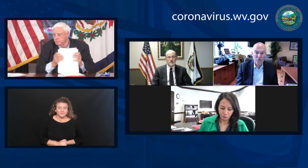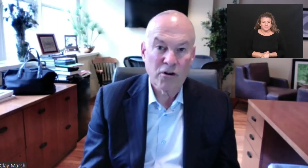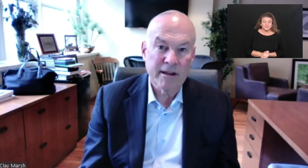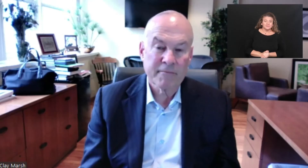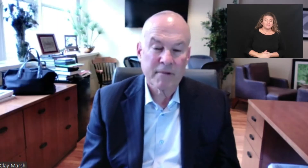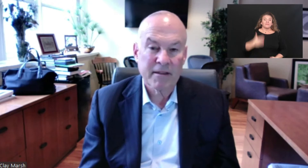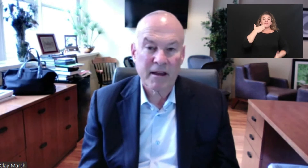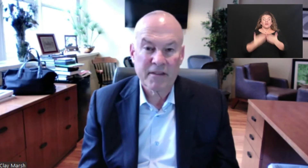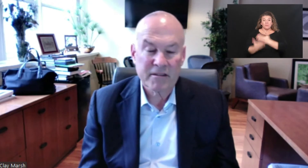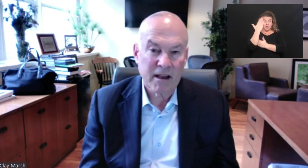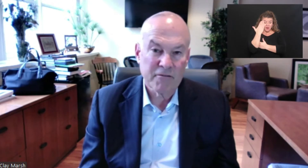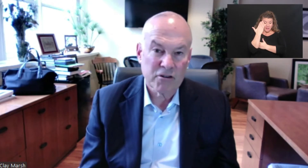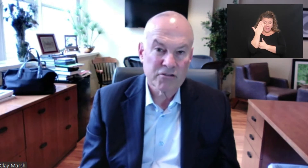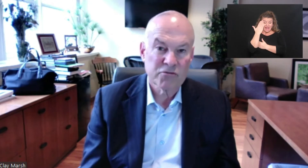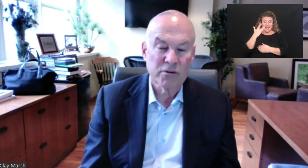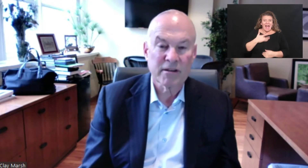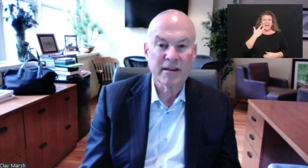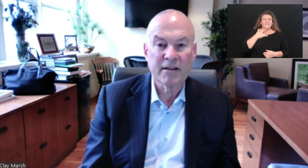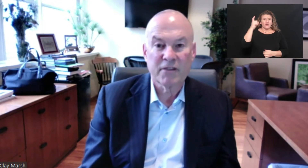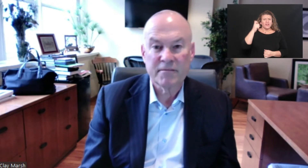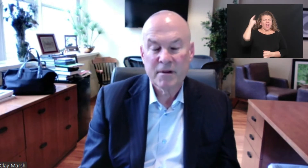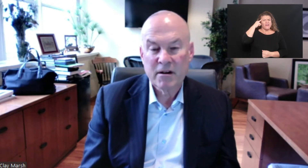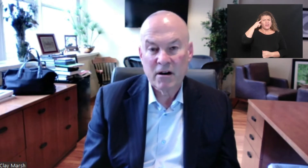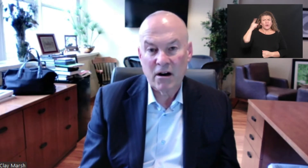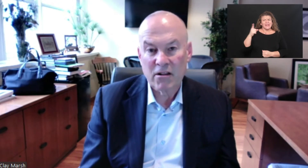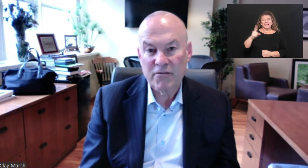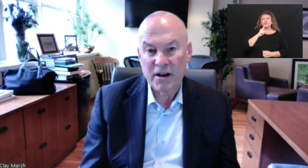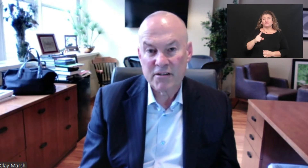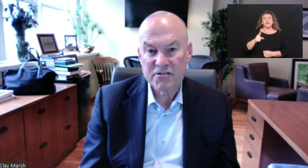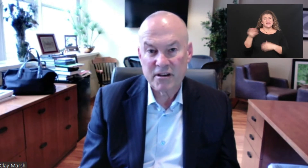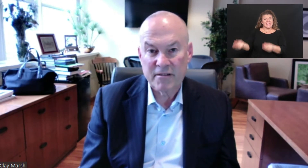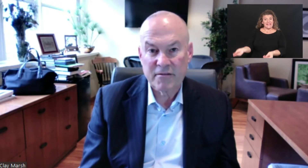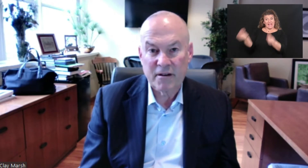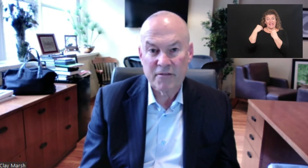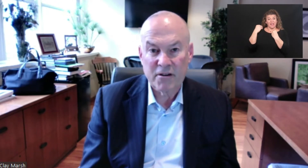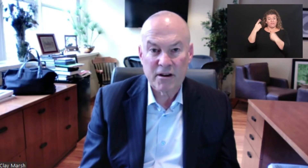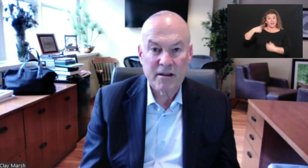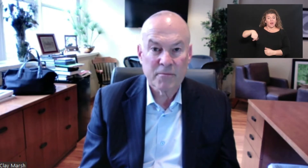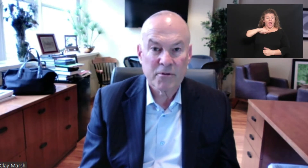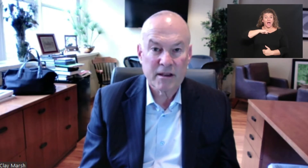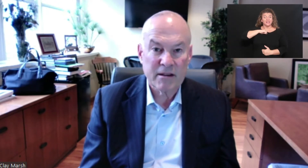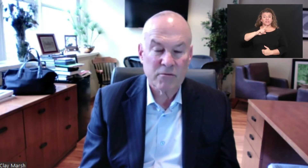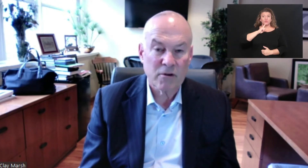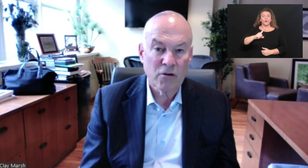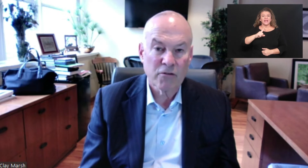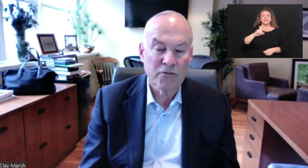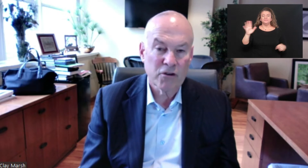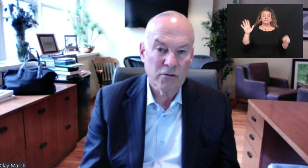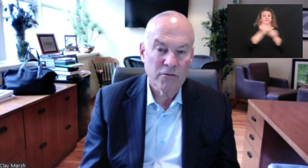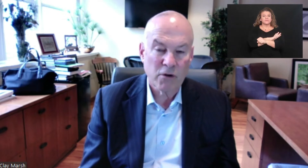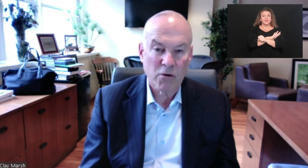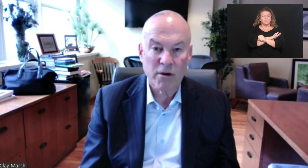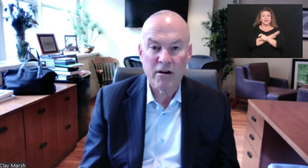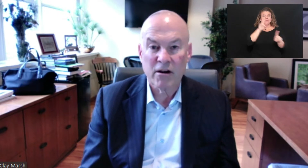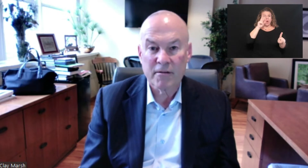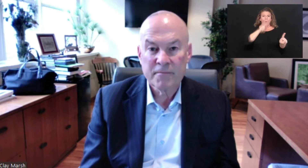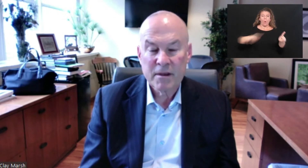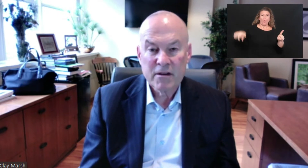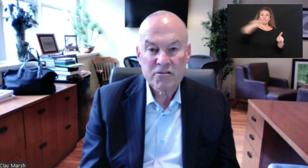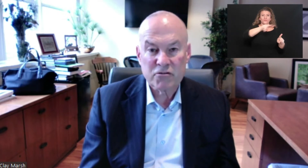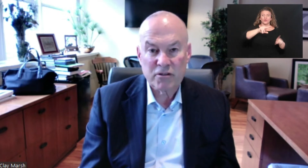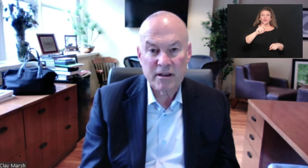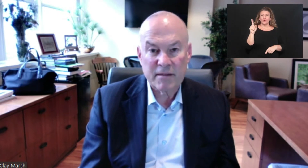Good morning. I think the governor has really given all of us a very complete overview of where we